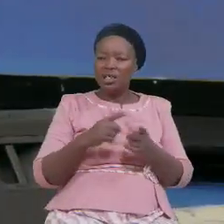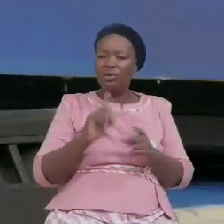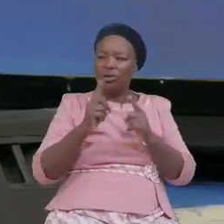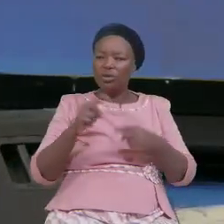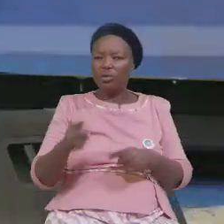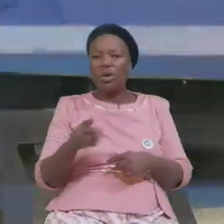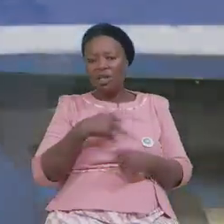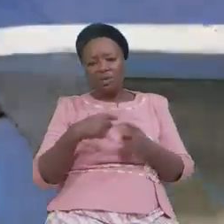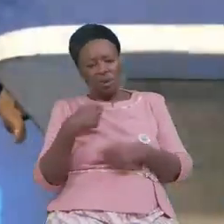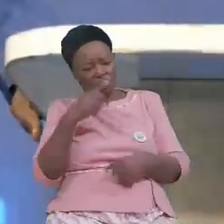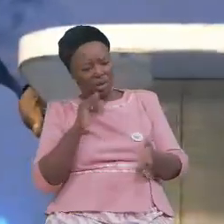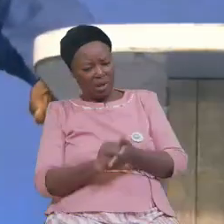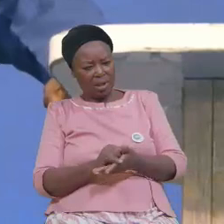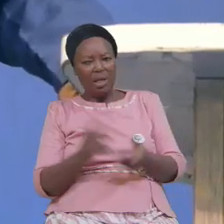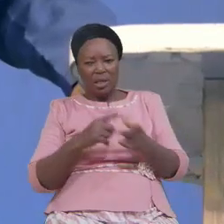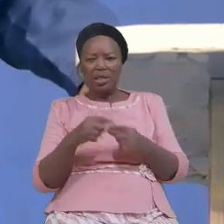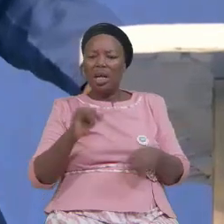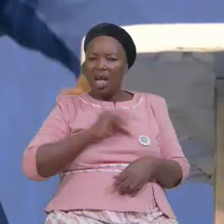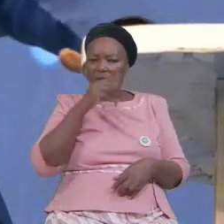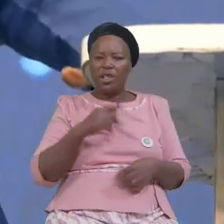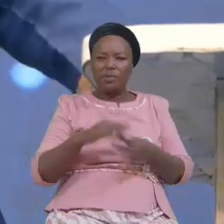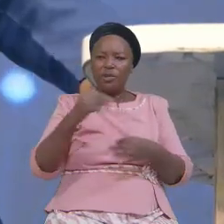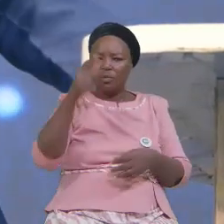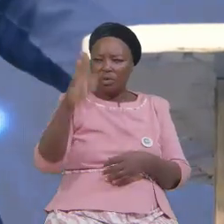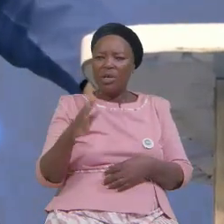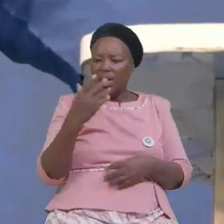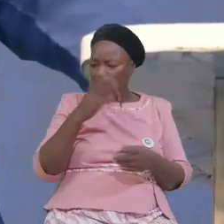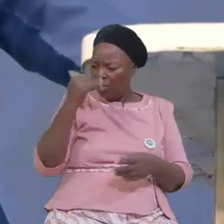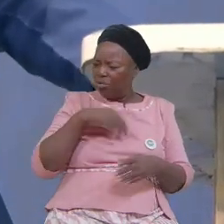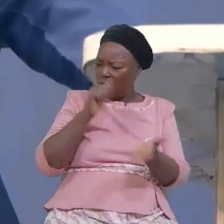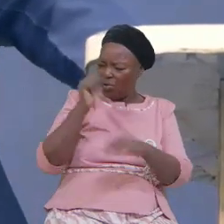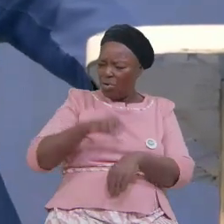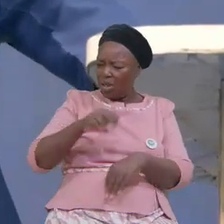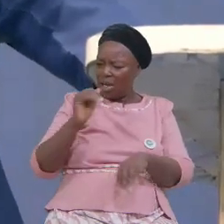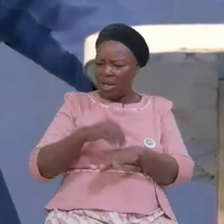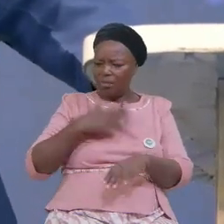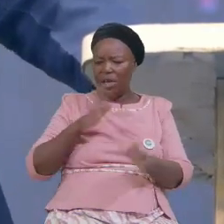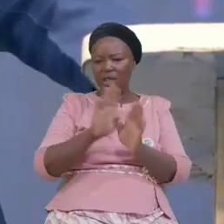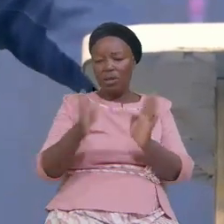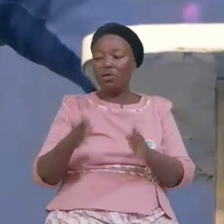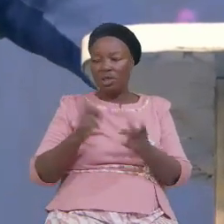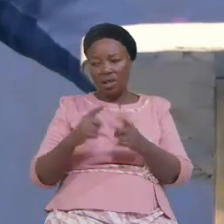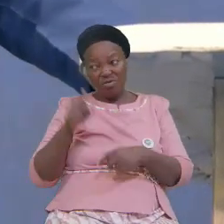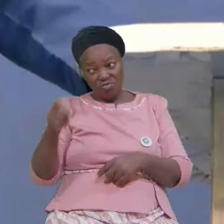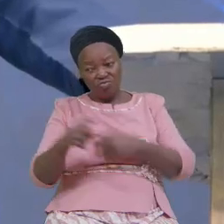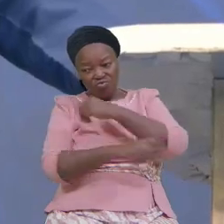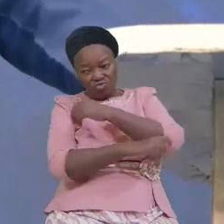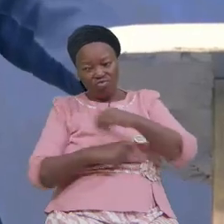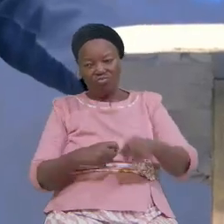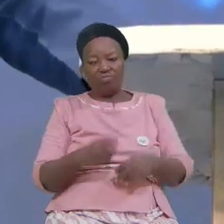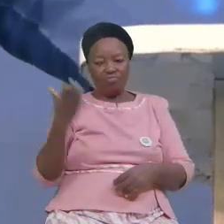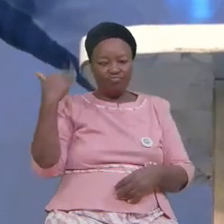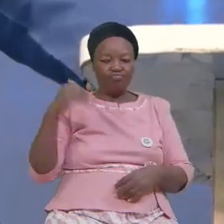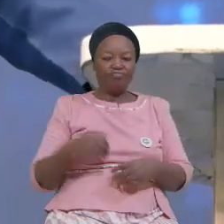is that? It says, I'm the spirit of God. Why are you knocking at my door? You stole last week. That's